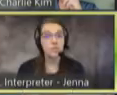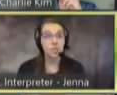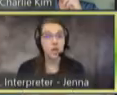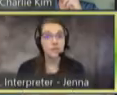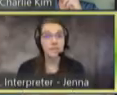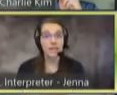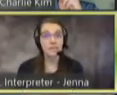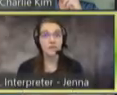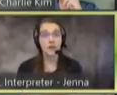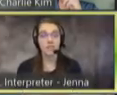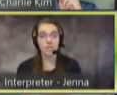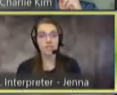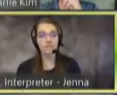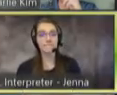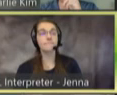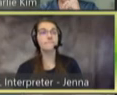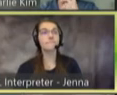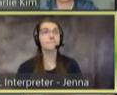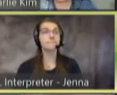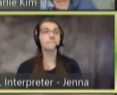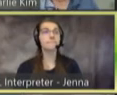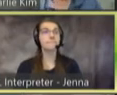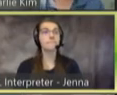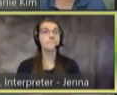I see Charlie's hand. Go ahead, Charlie.